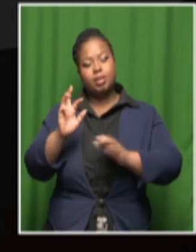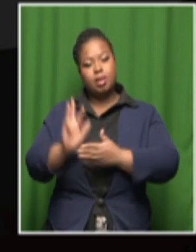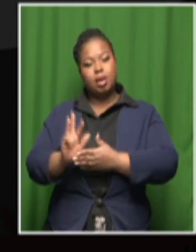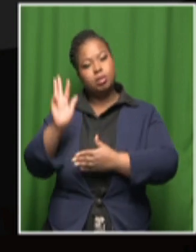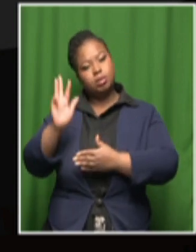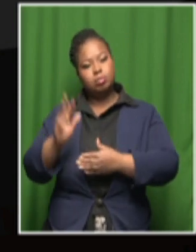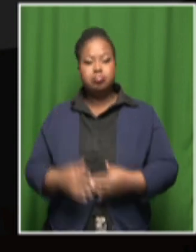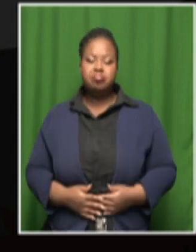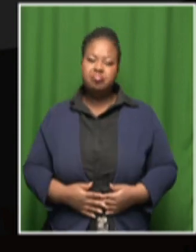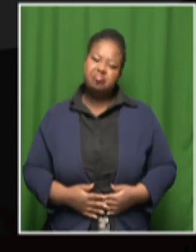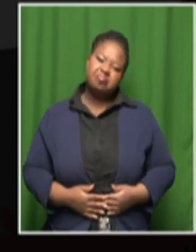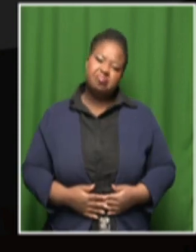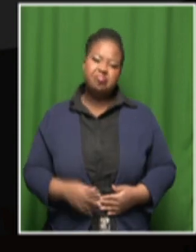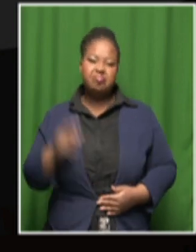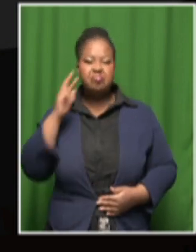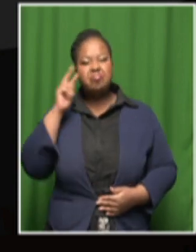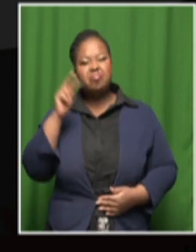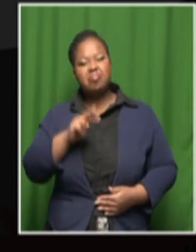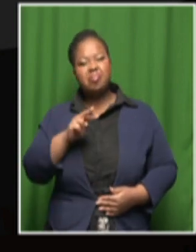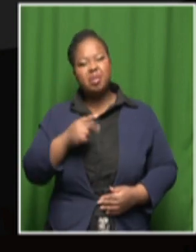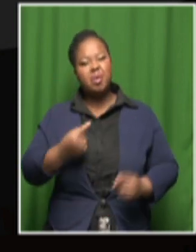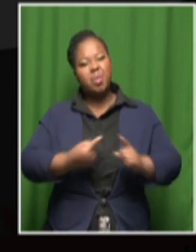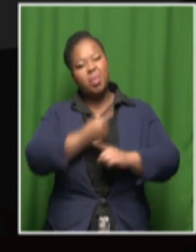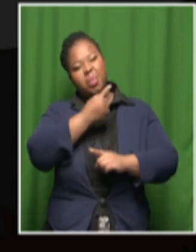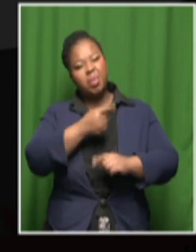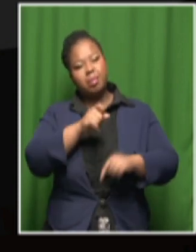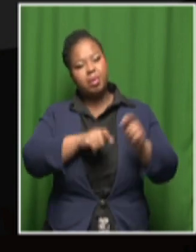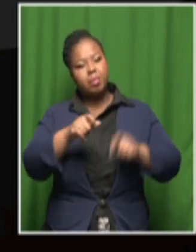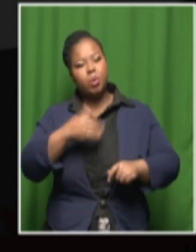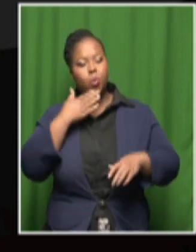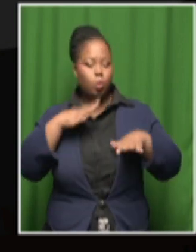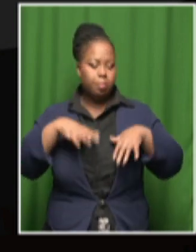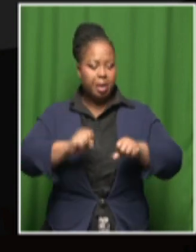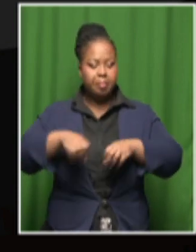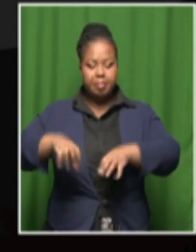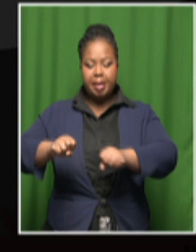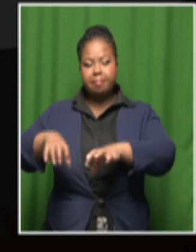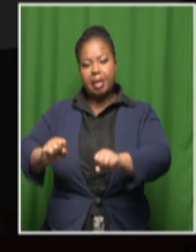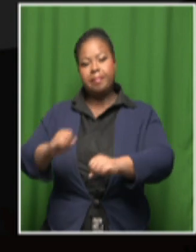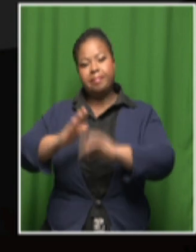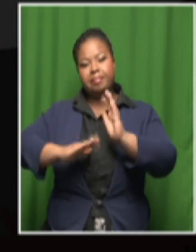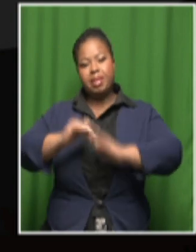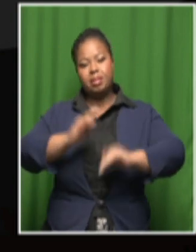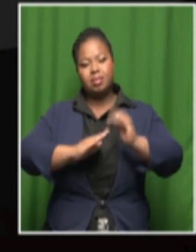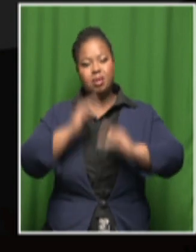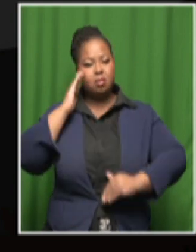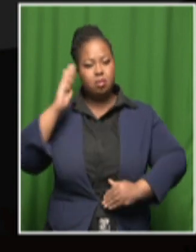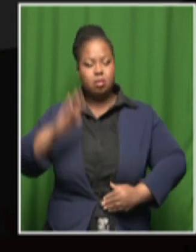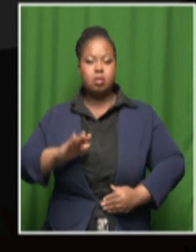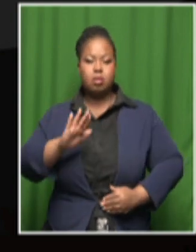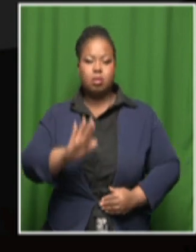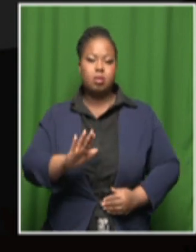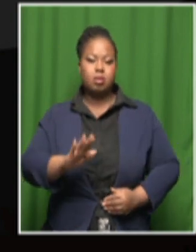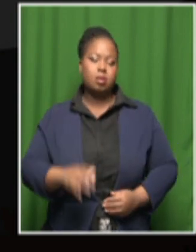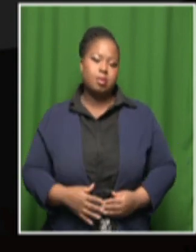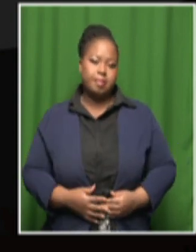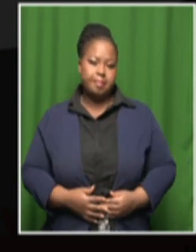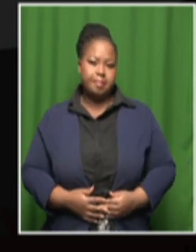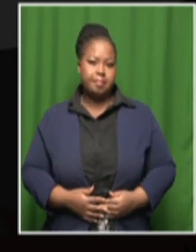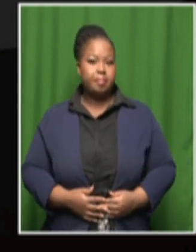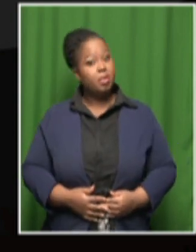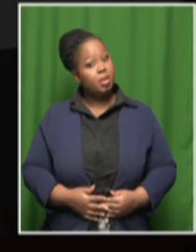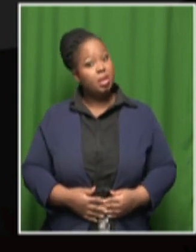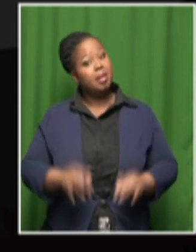2019, primarily from the perspectives of the unlawful occupiers of the spaces known as hijacked